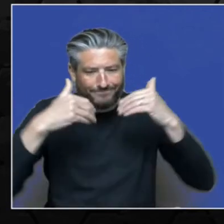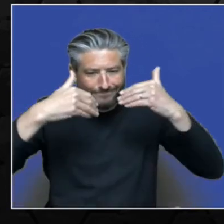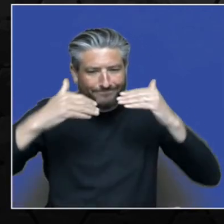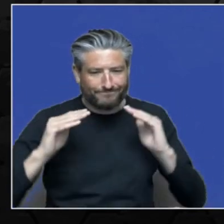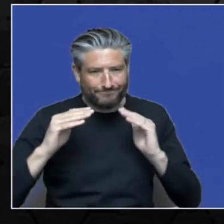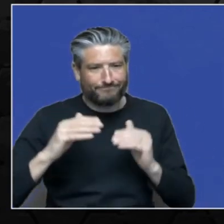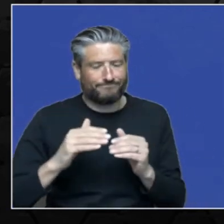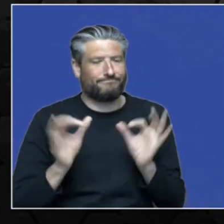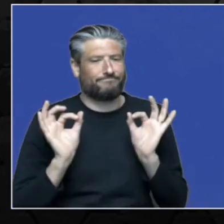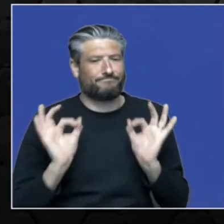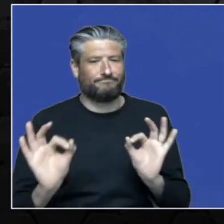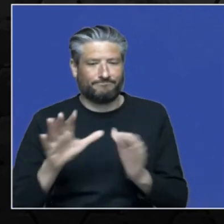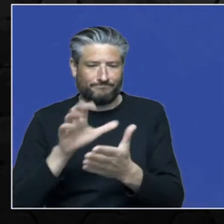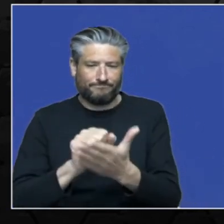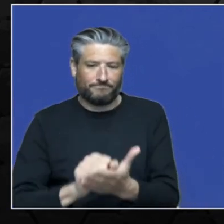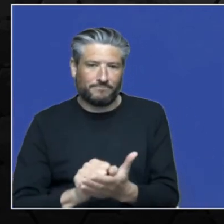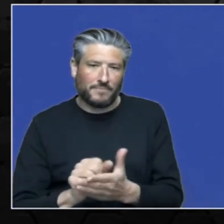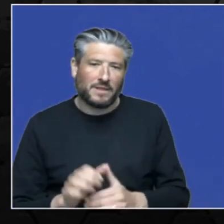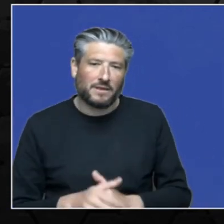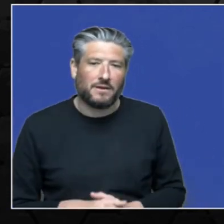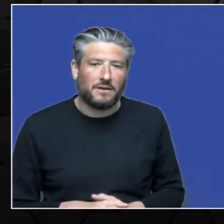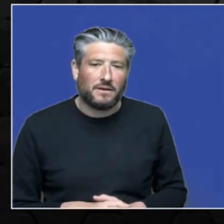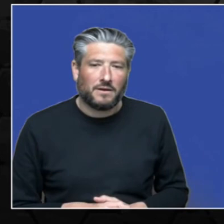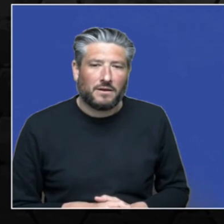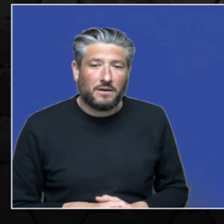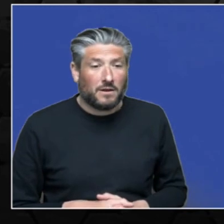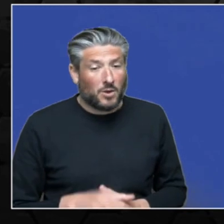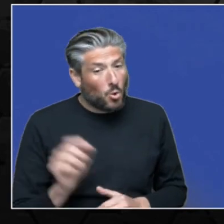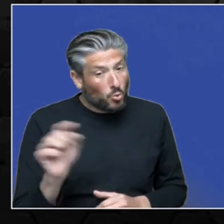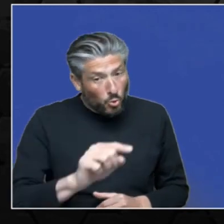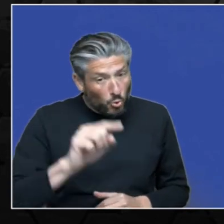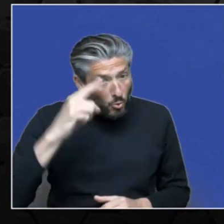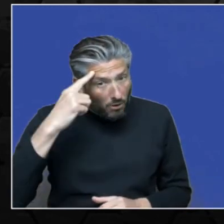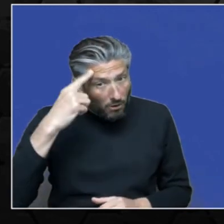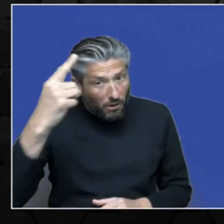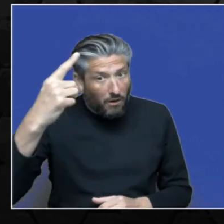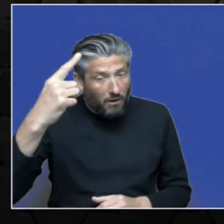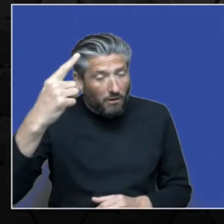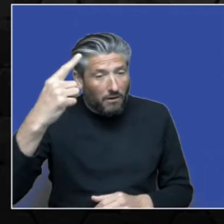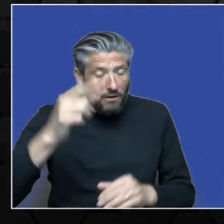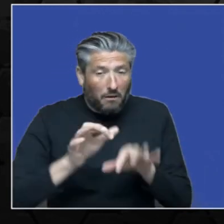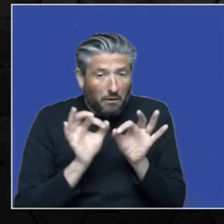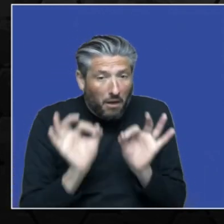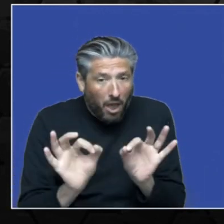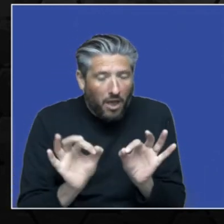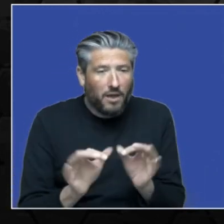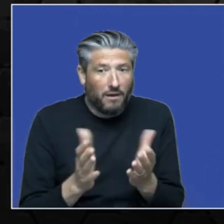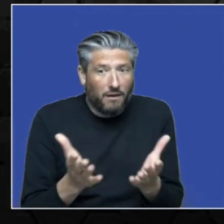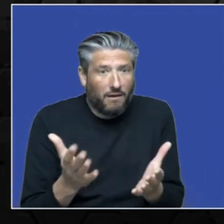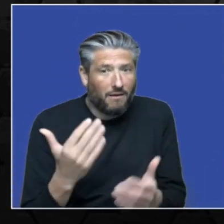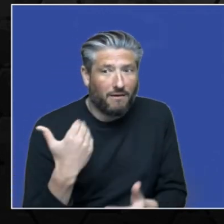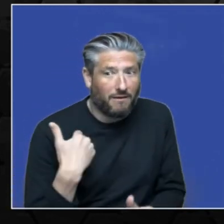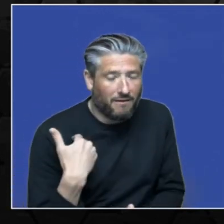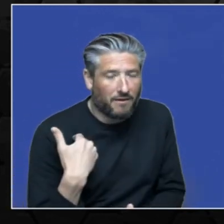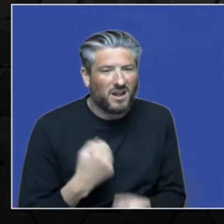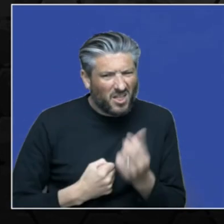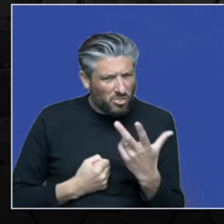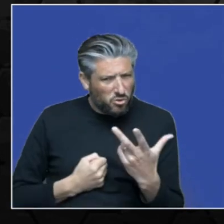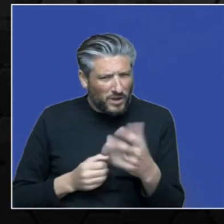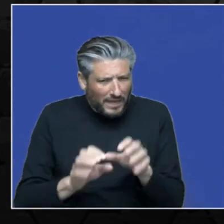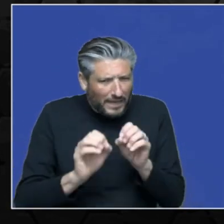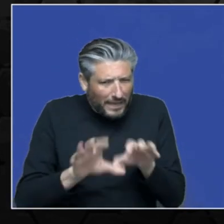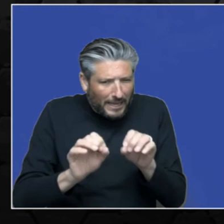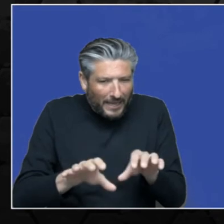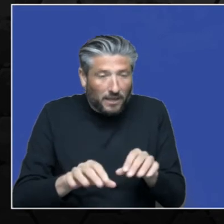have a incredible idea that we could do for resource-based languages without using these techniques, do let me know.